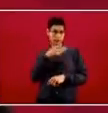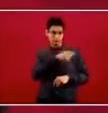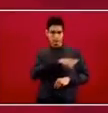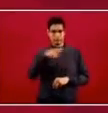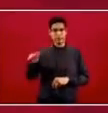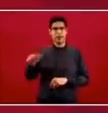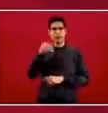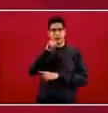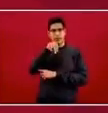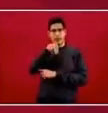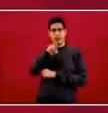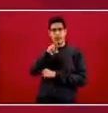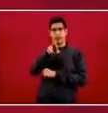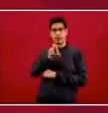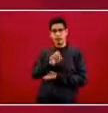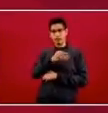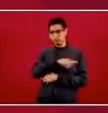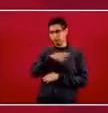personal care supplies.